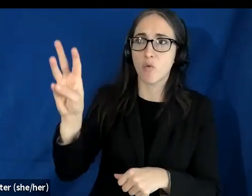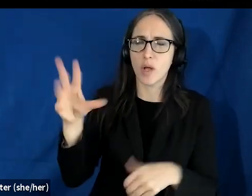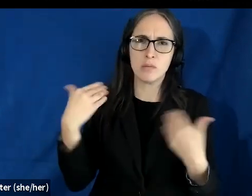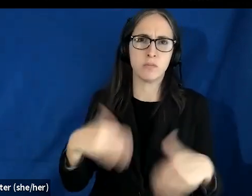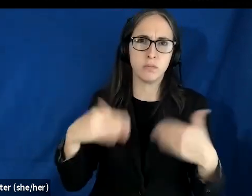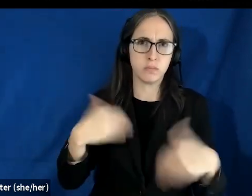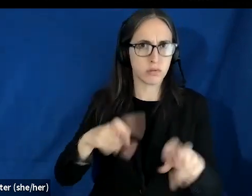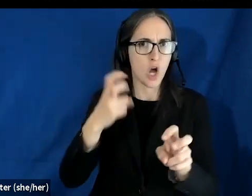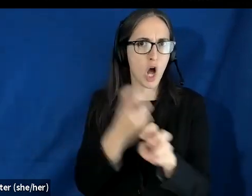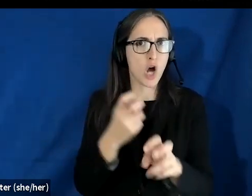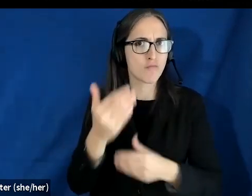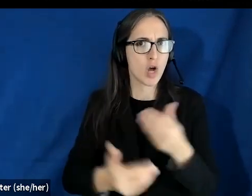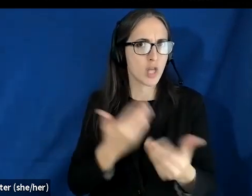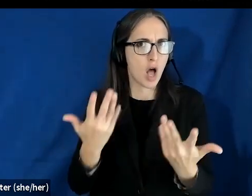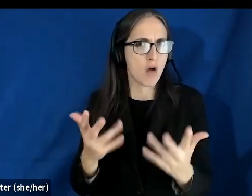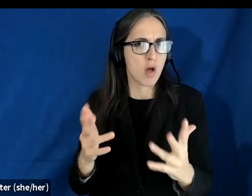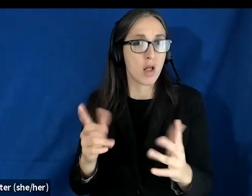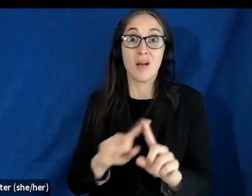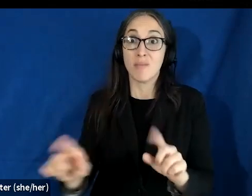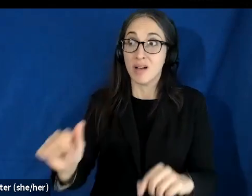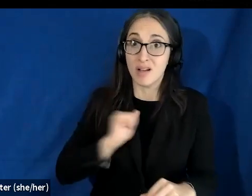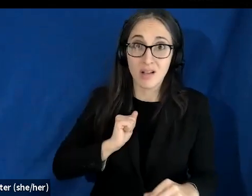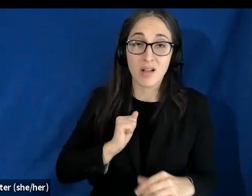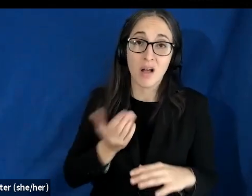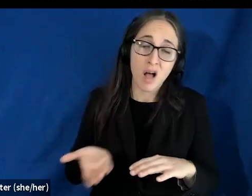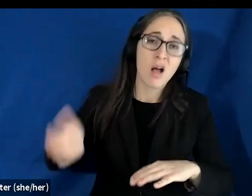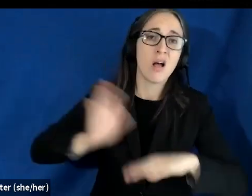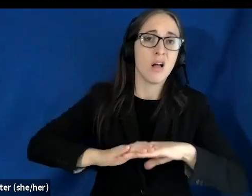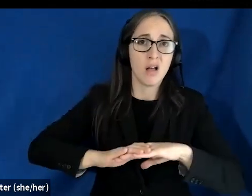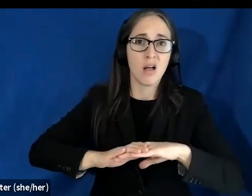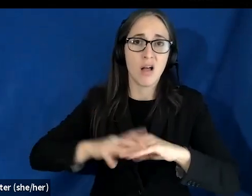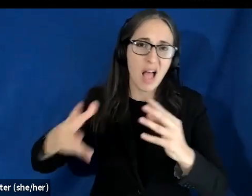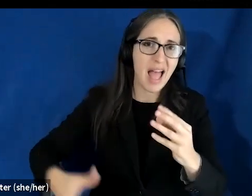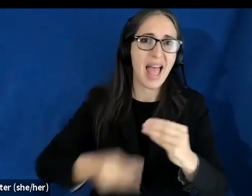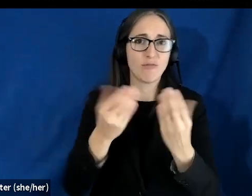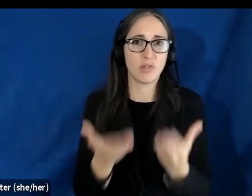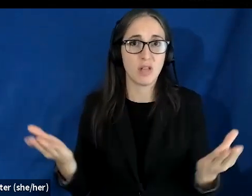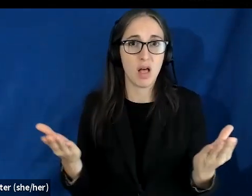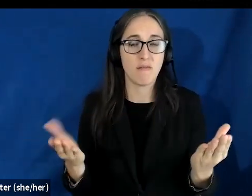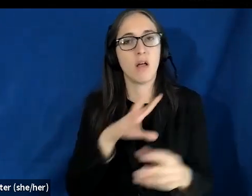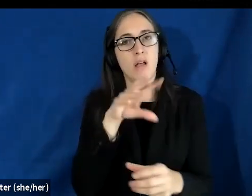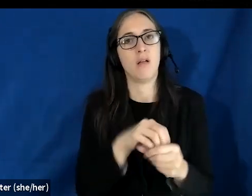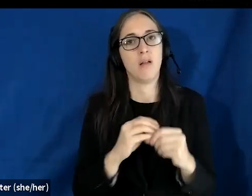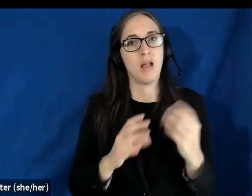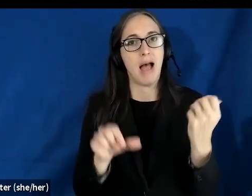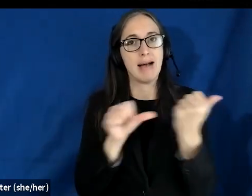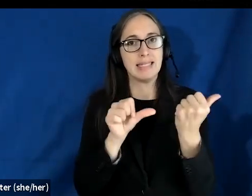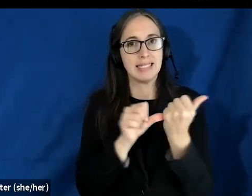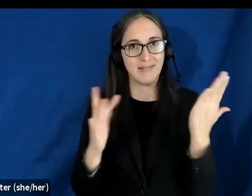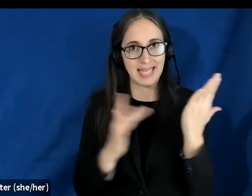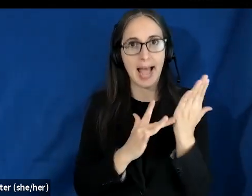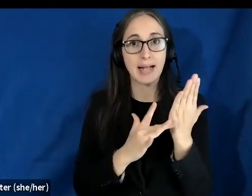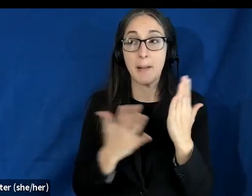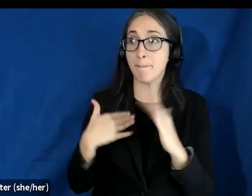itself. But for me, I have to go through the extra stuff of having to deal with assistive tech. My